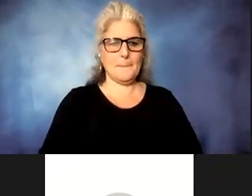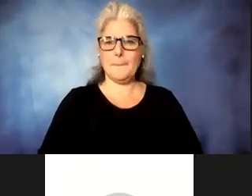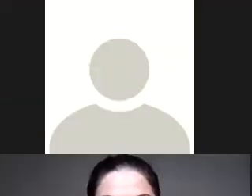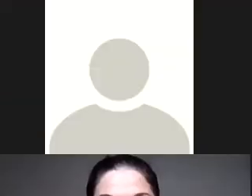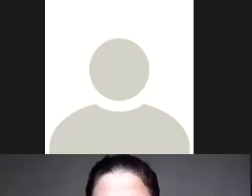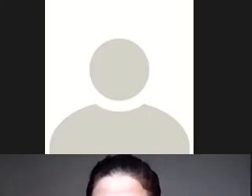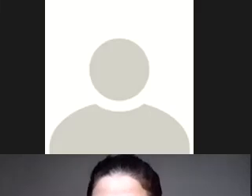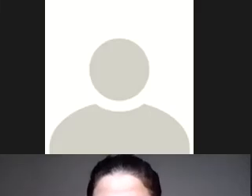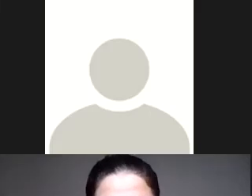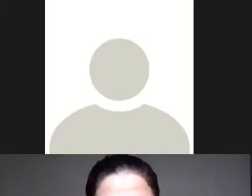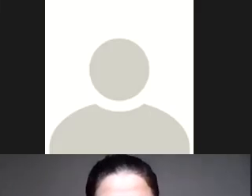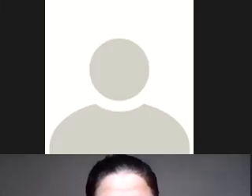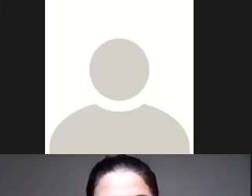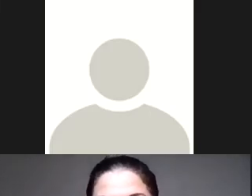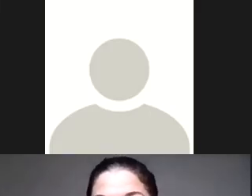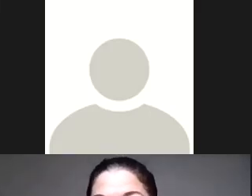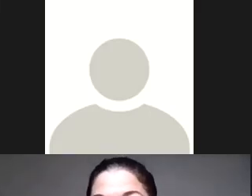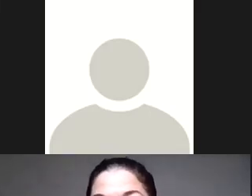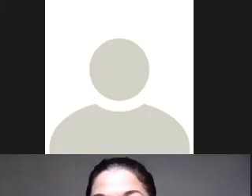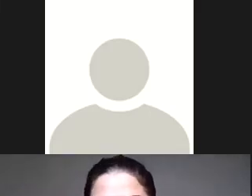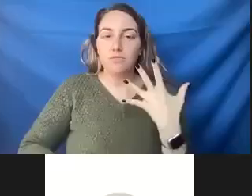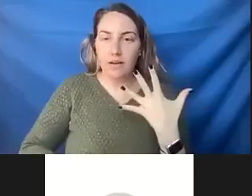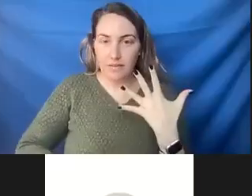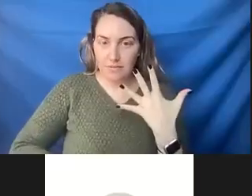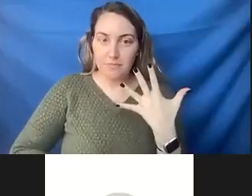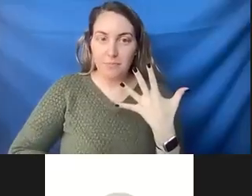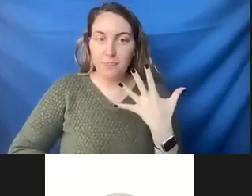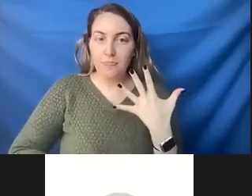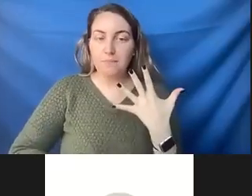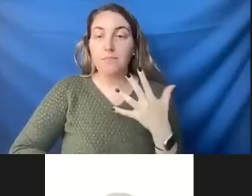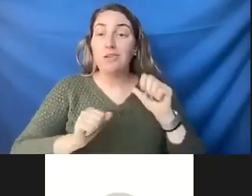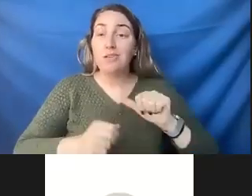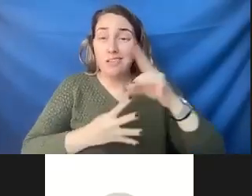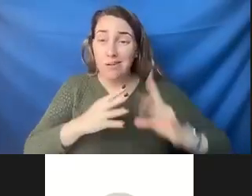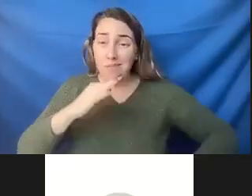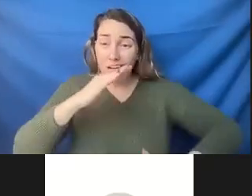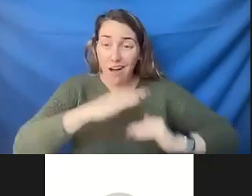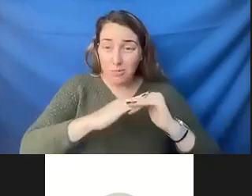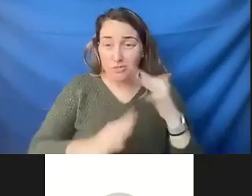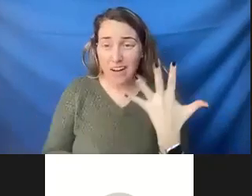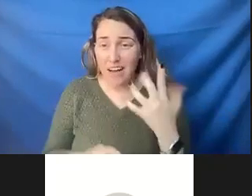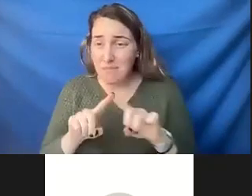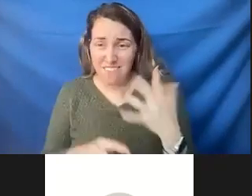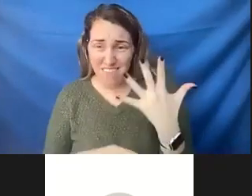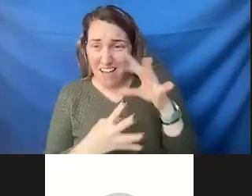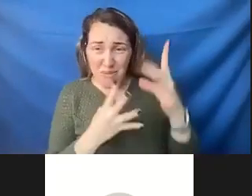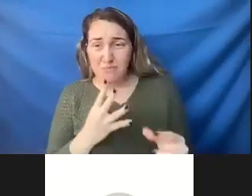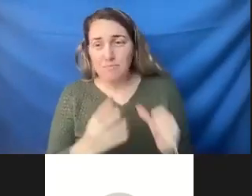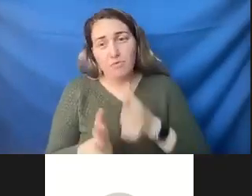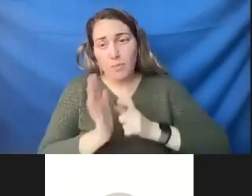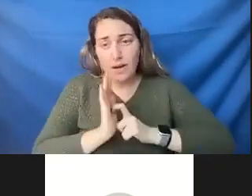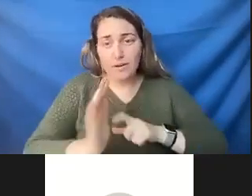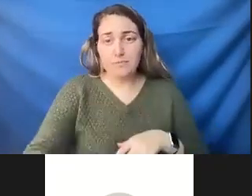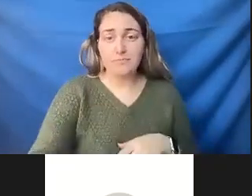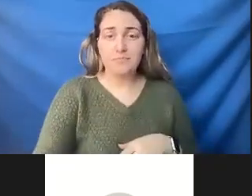5. It's up to you to decide if you want to rank fewer candidates. If you do rank 5 candidates,